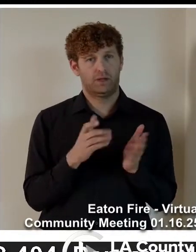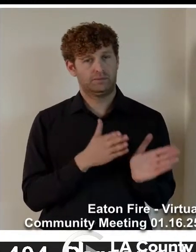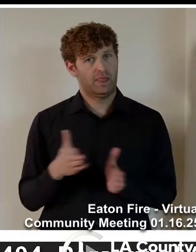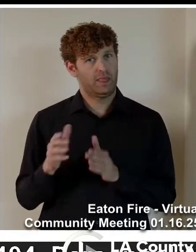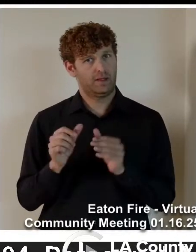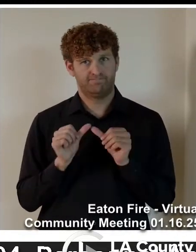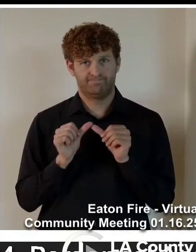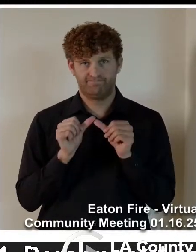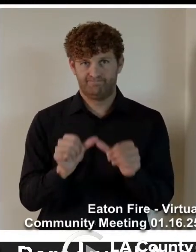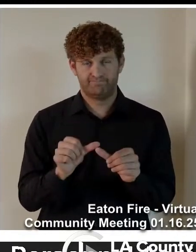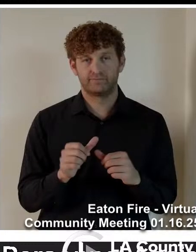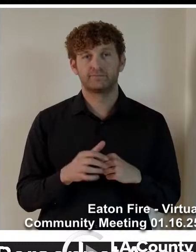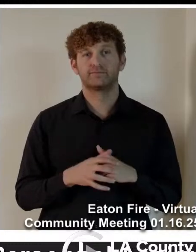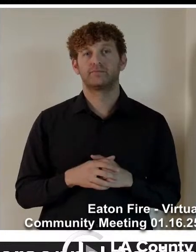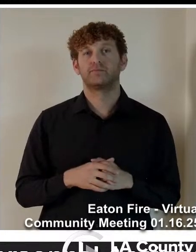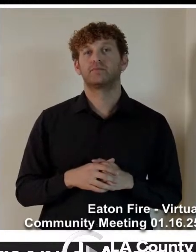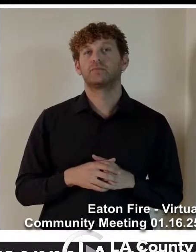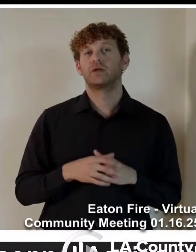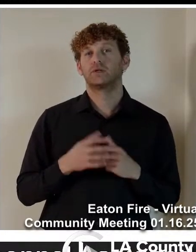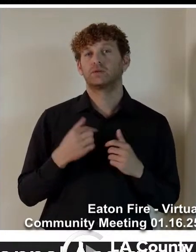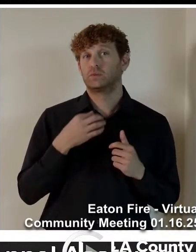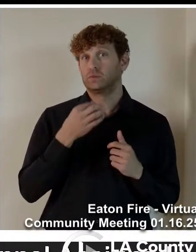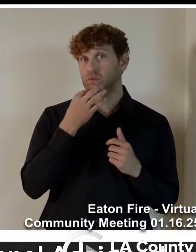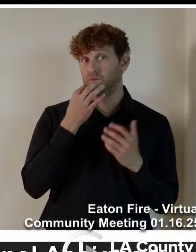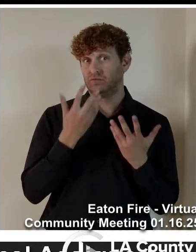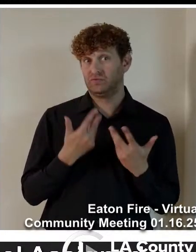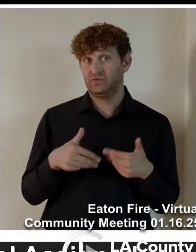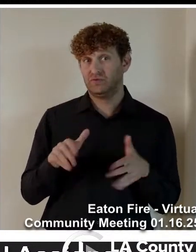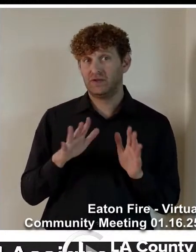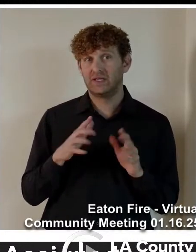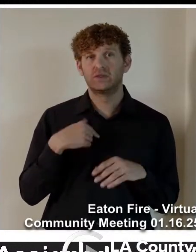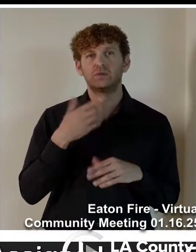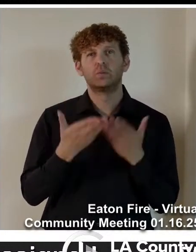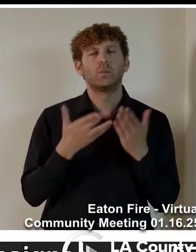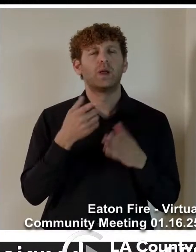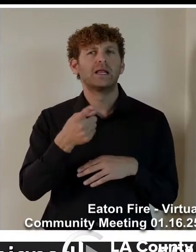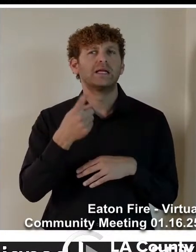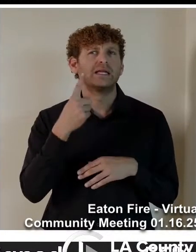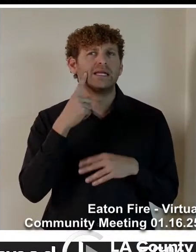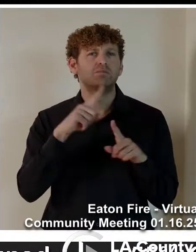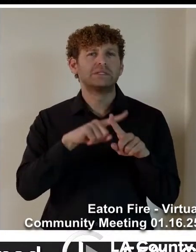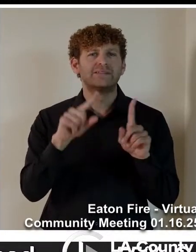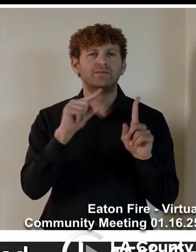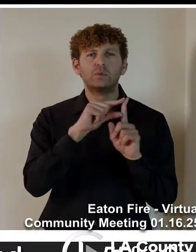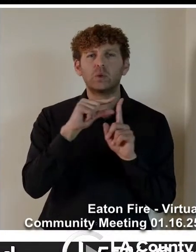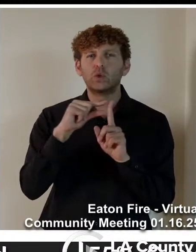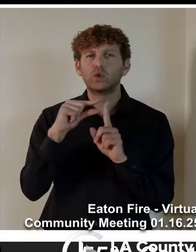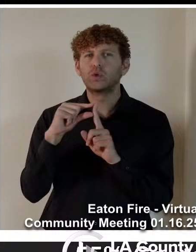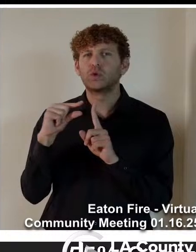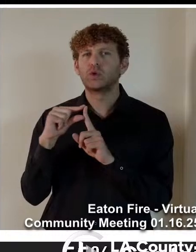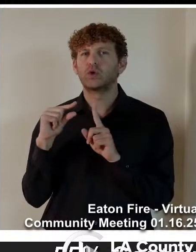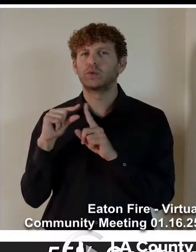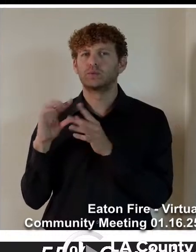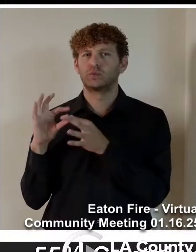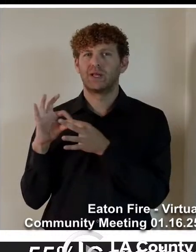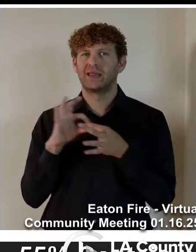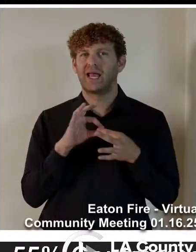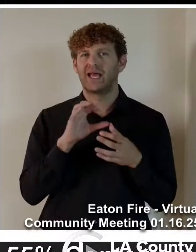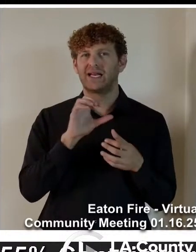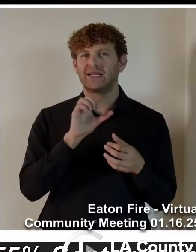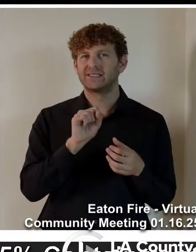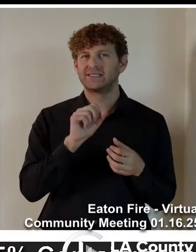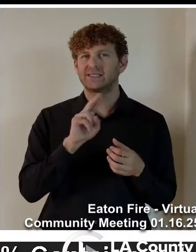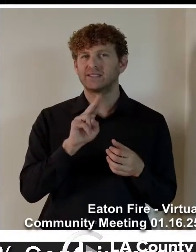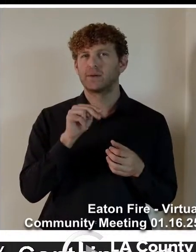As I close out, you're going to hear different terms on the suppression side. One of those is suppression repair. We started